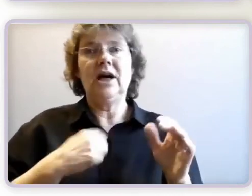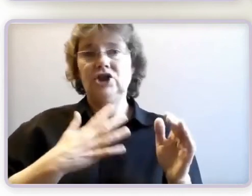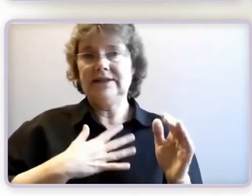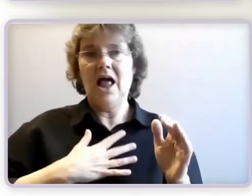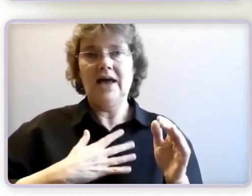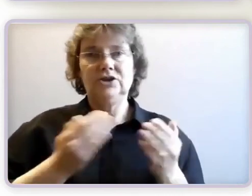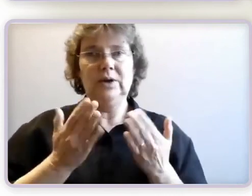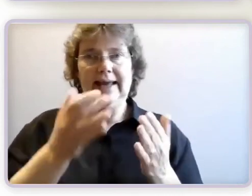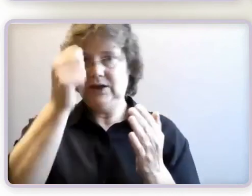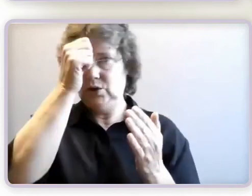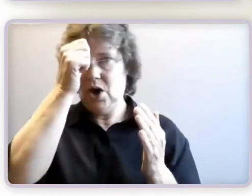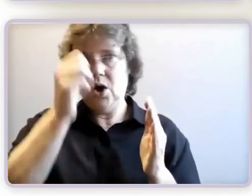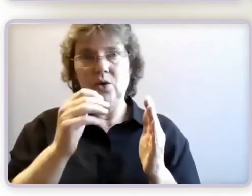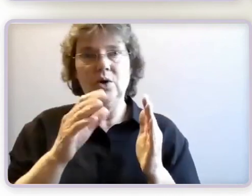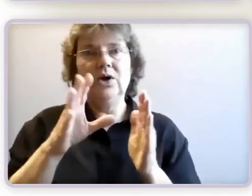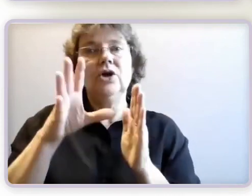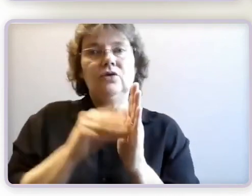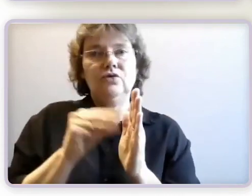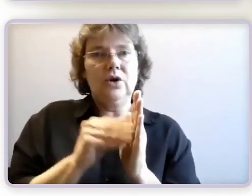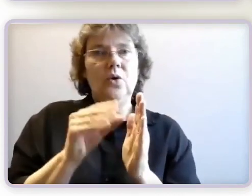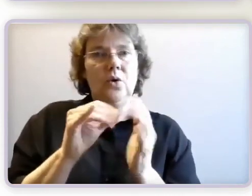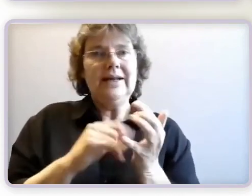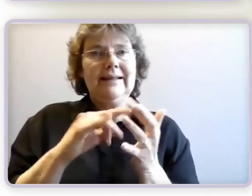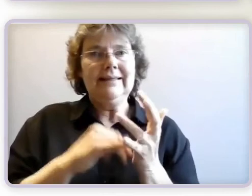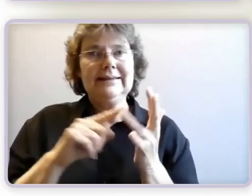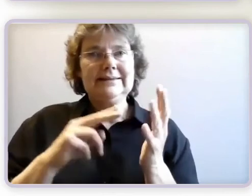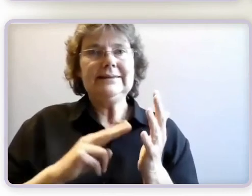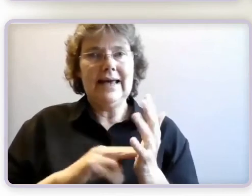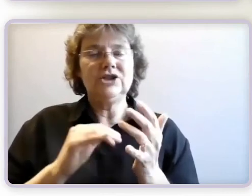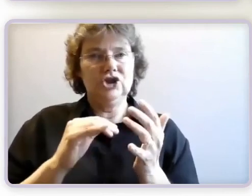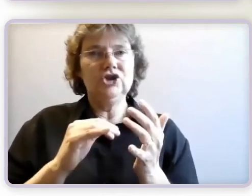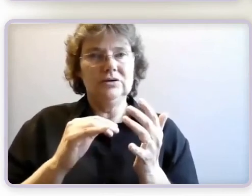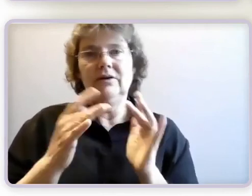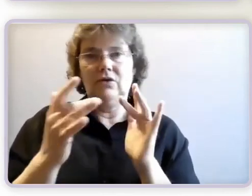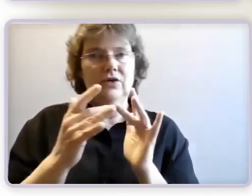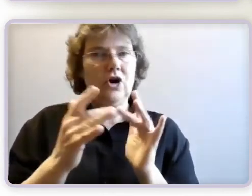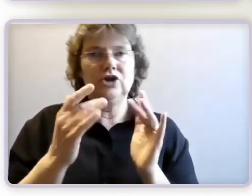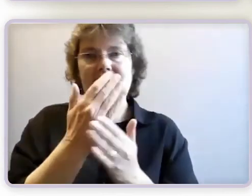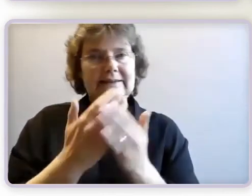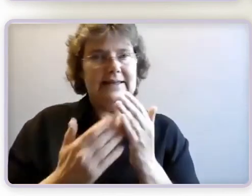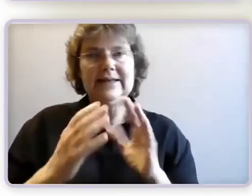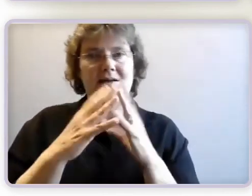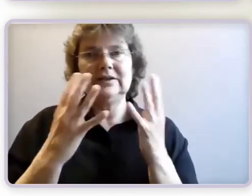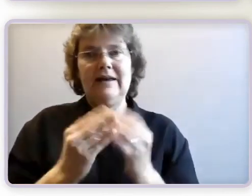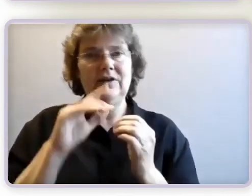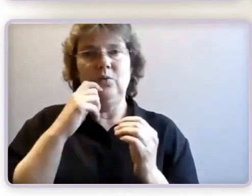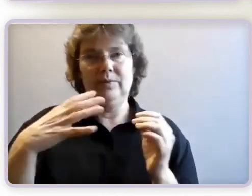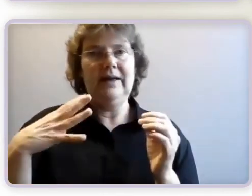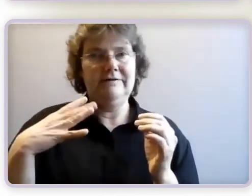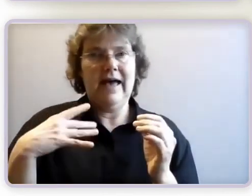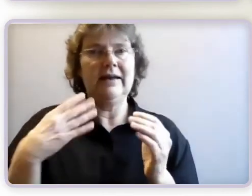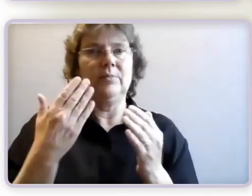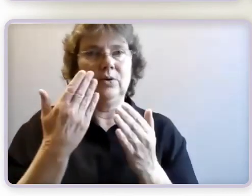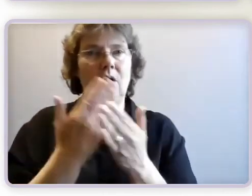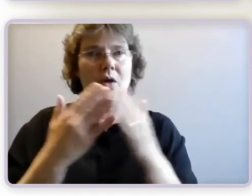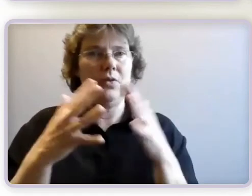session, plus the slides associated with it and all the contact details will be available on Gary's website as usual for you all to look back on and